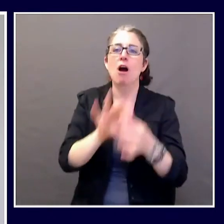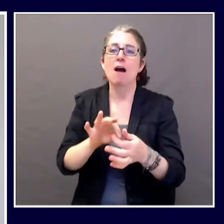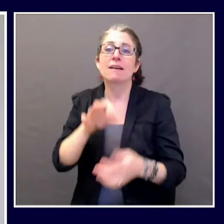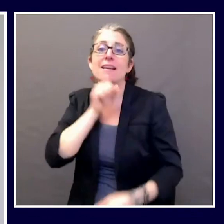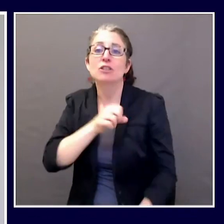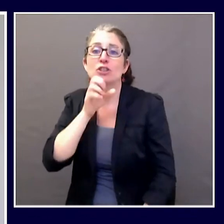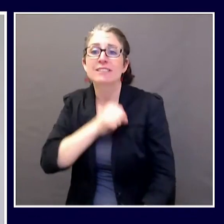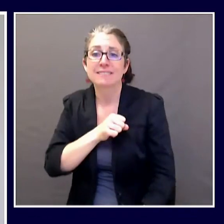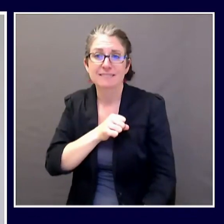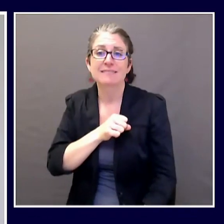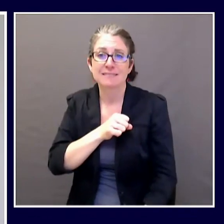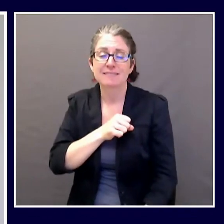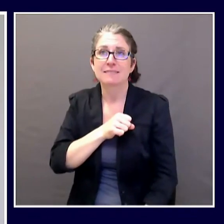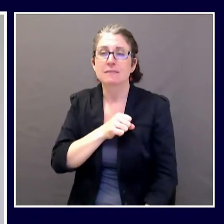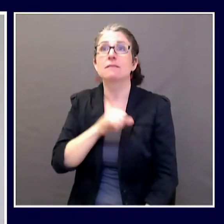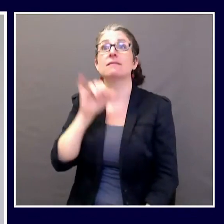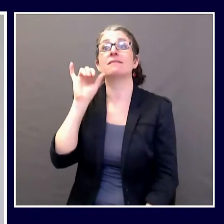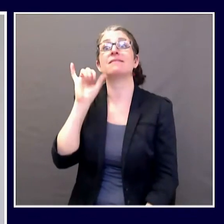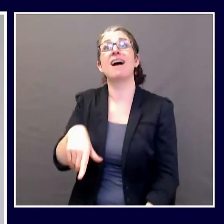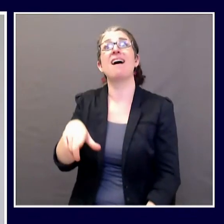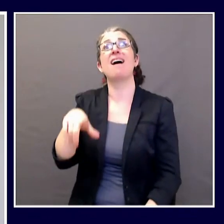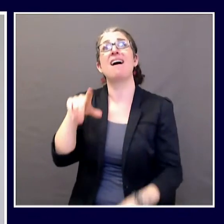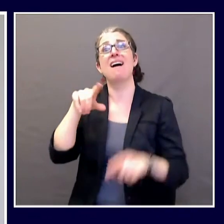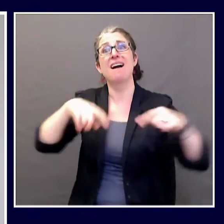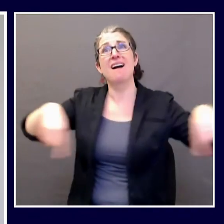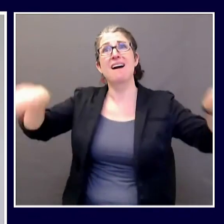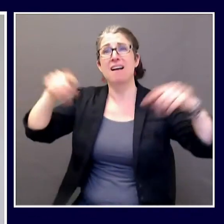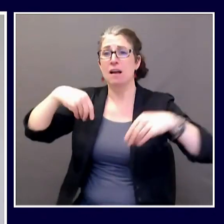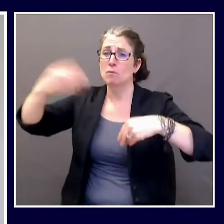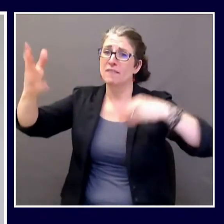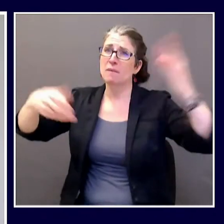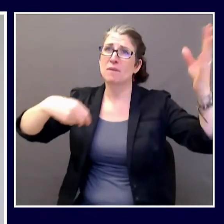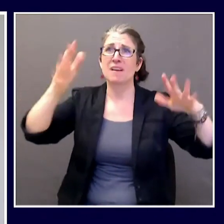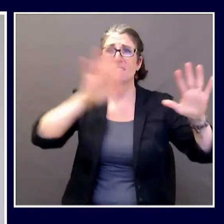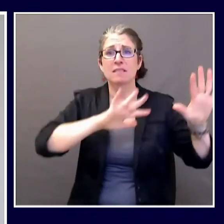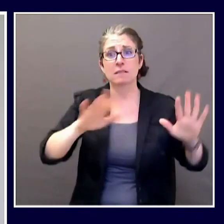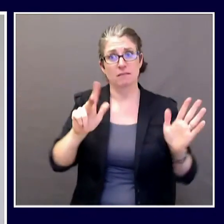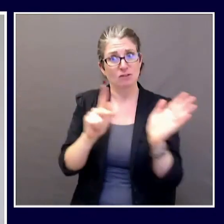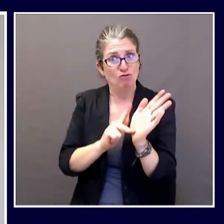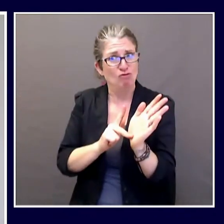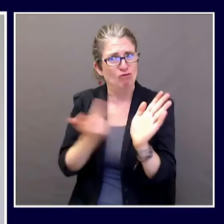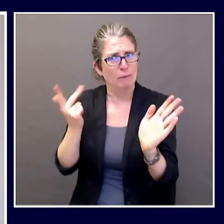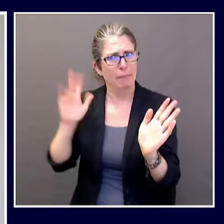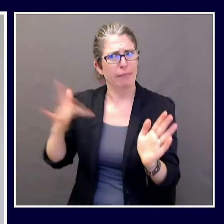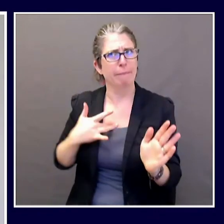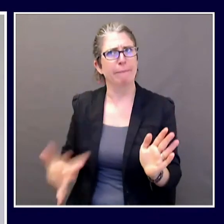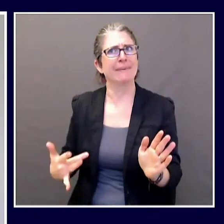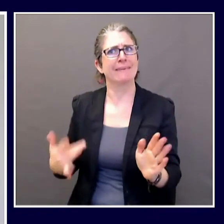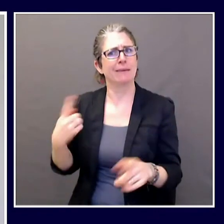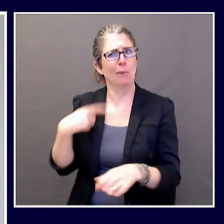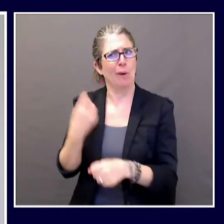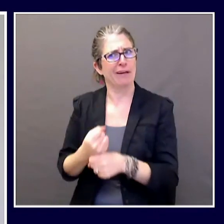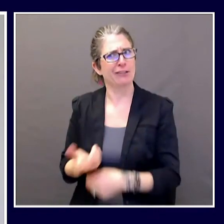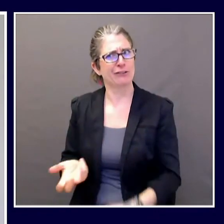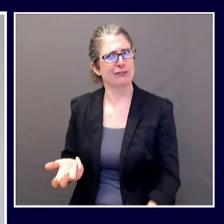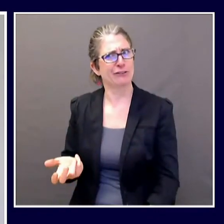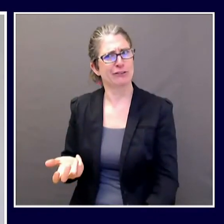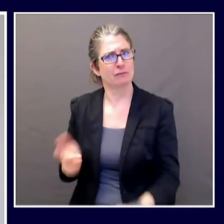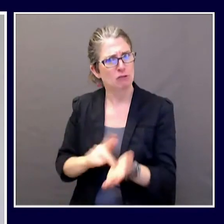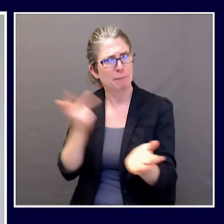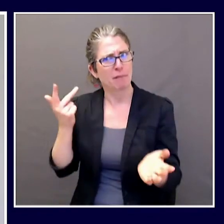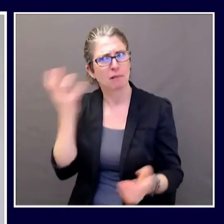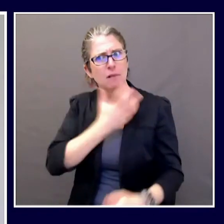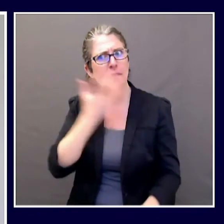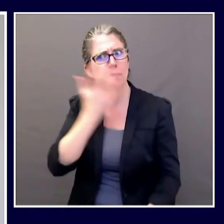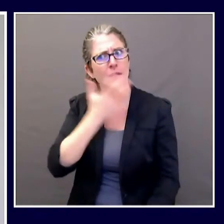1,056,258. That's triple the number of home delivered meals in an average year. But it's not